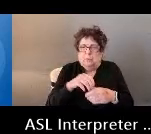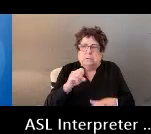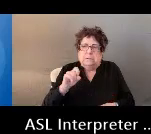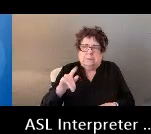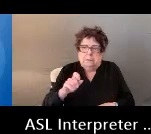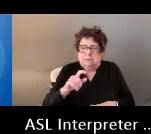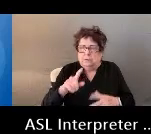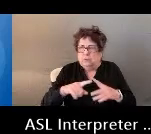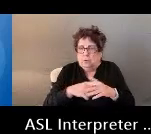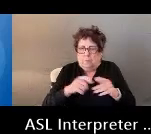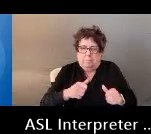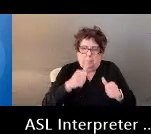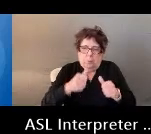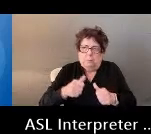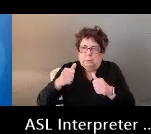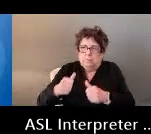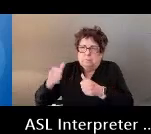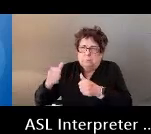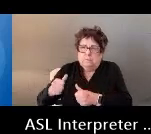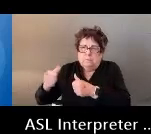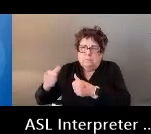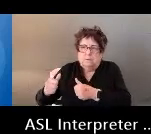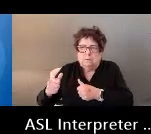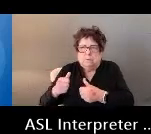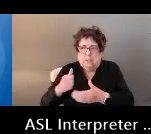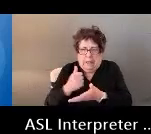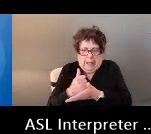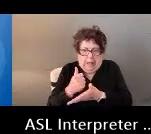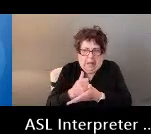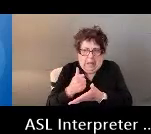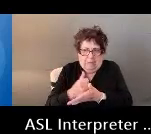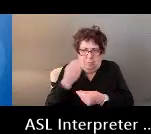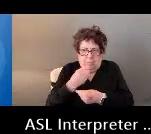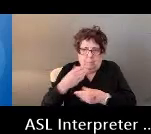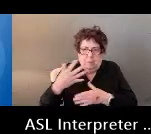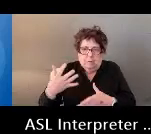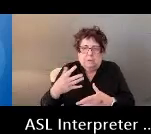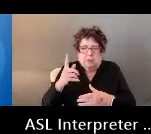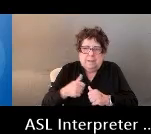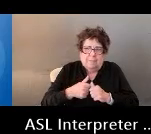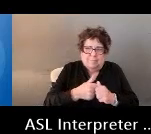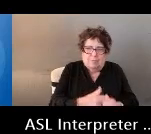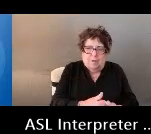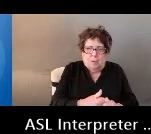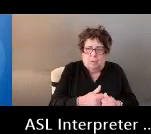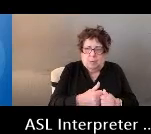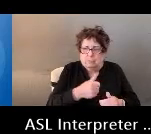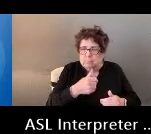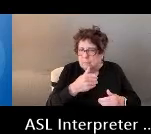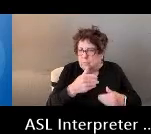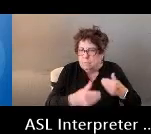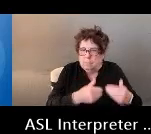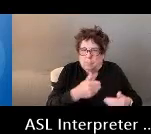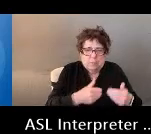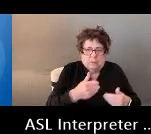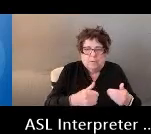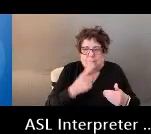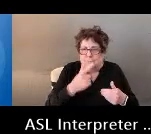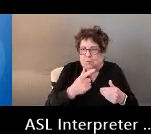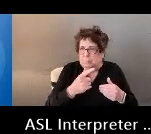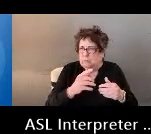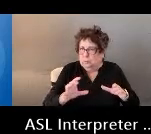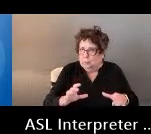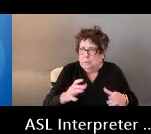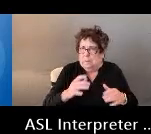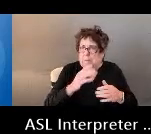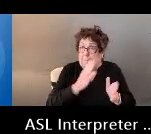information for DMAS staff and others to follow our progress with completing the plan. And then in 2021, that's